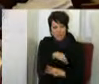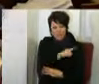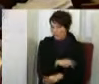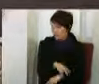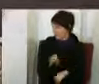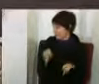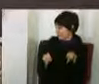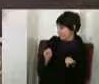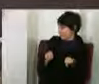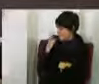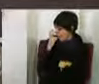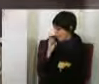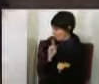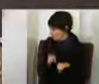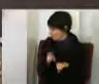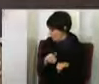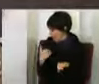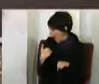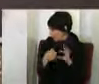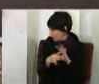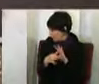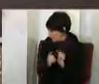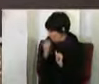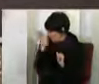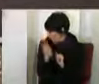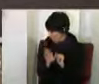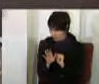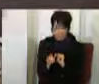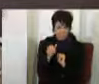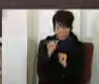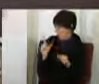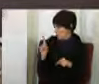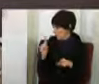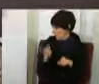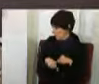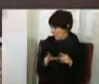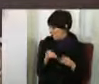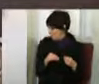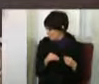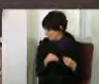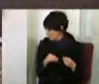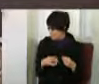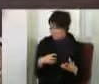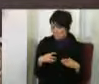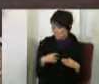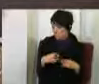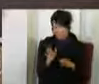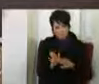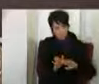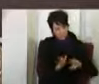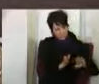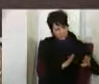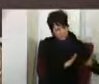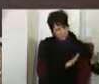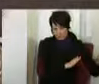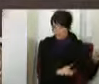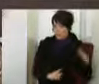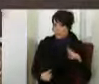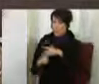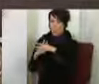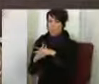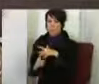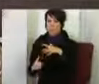doubt, wondering whether we could truly have a relationship with God or not, you are showing up and showing over and over again that the world's doubts